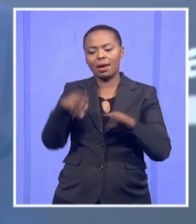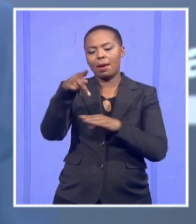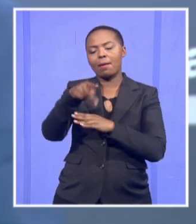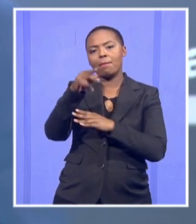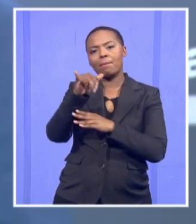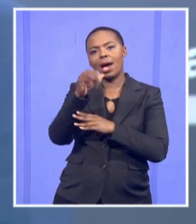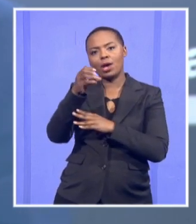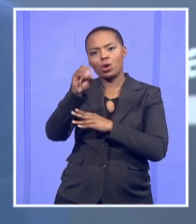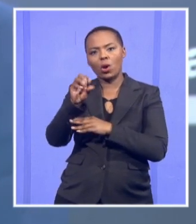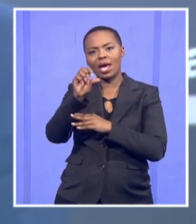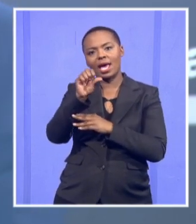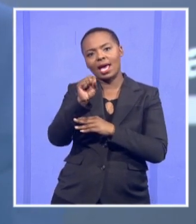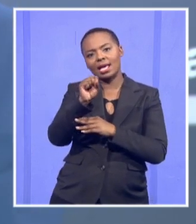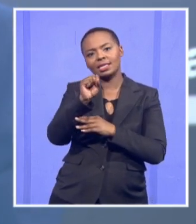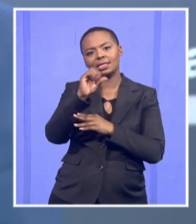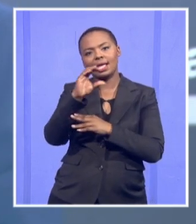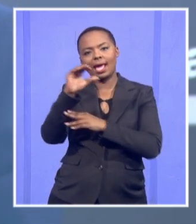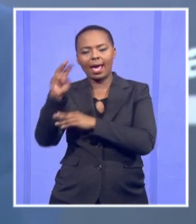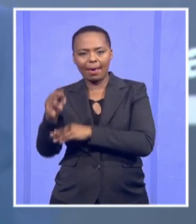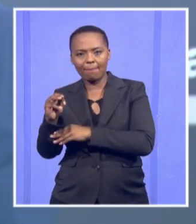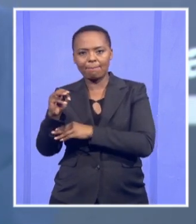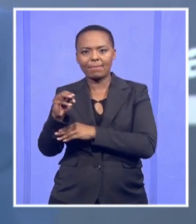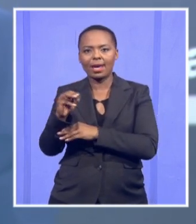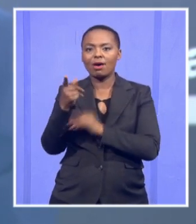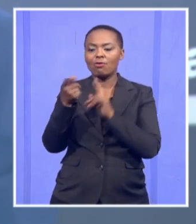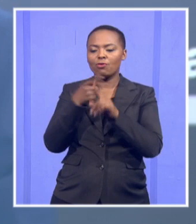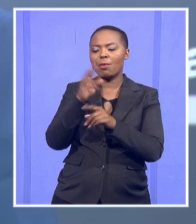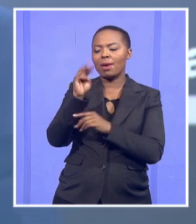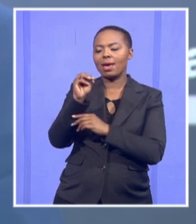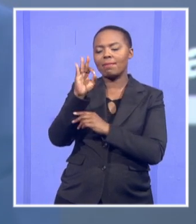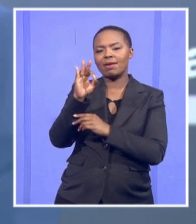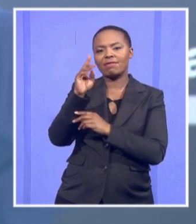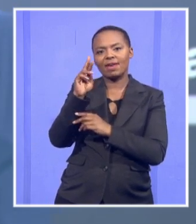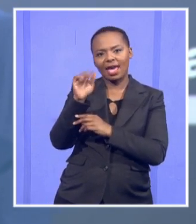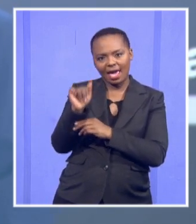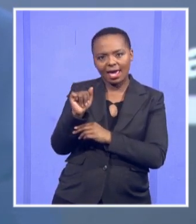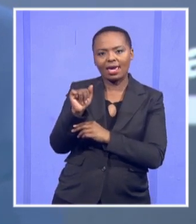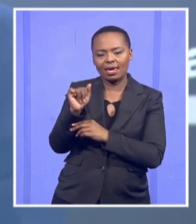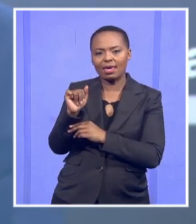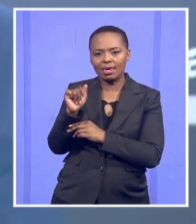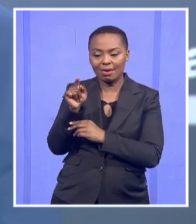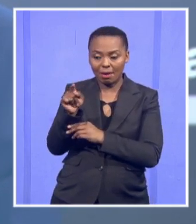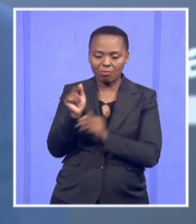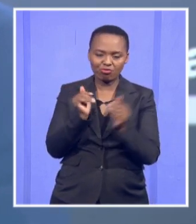processes. And those are governed by the MFMA and obviously and the relevant regulations.